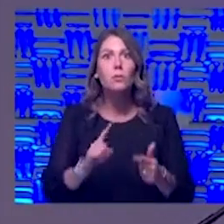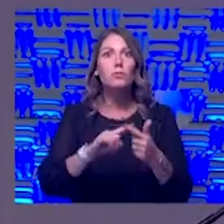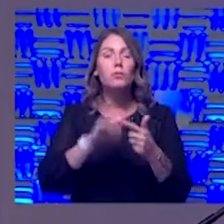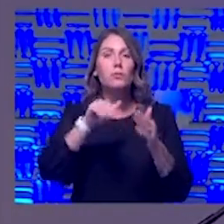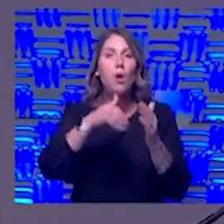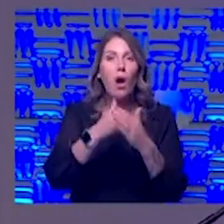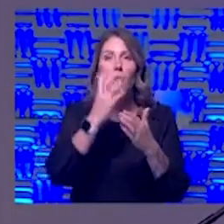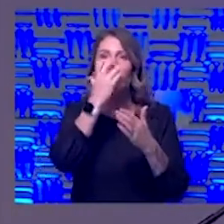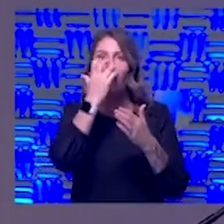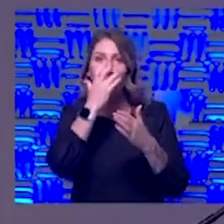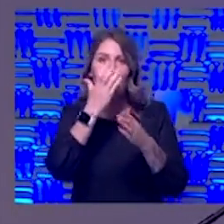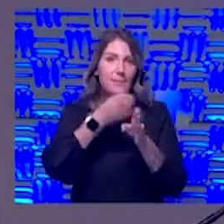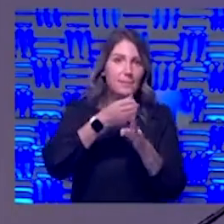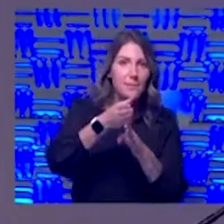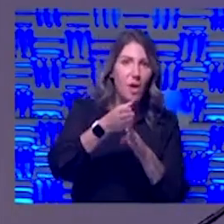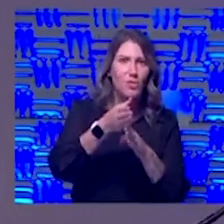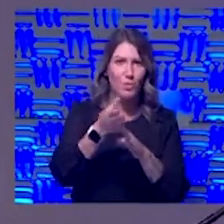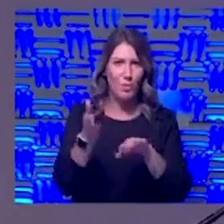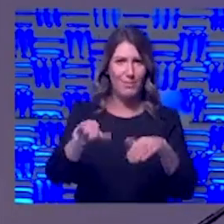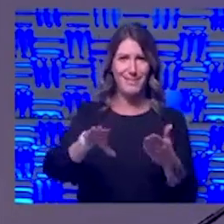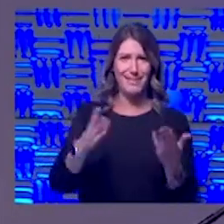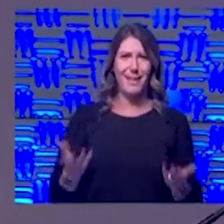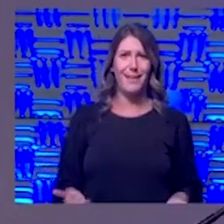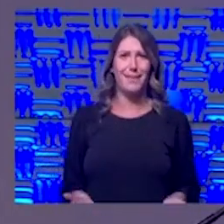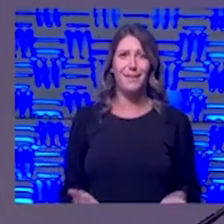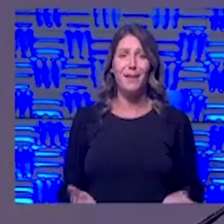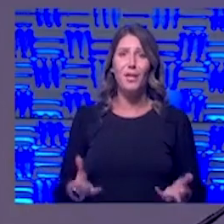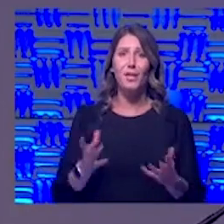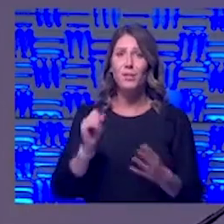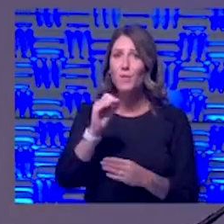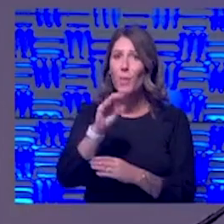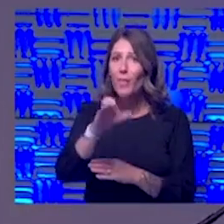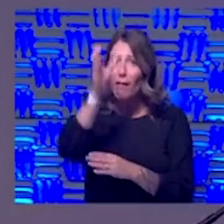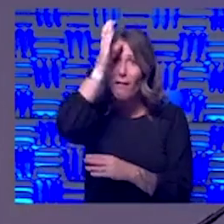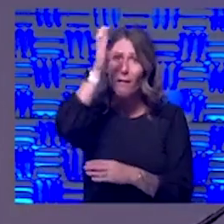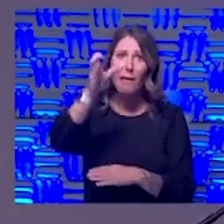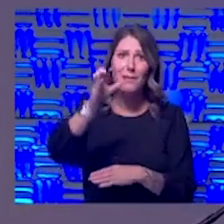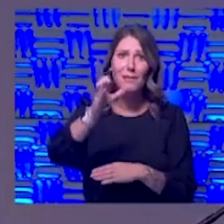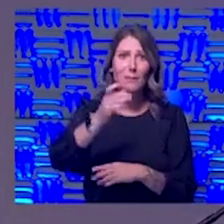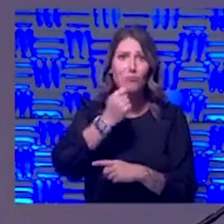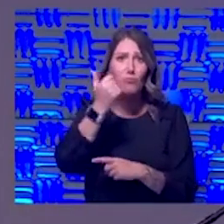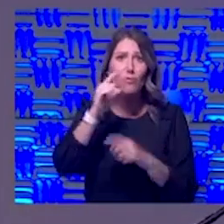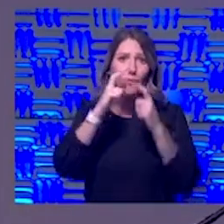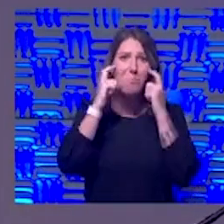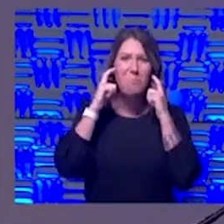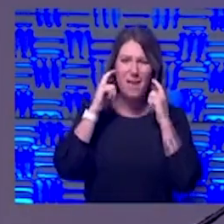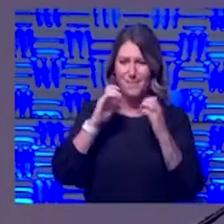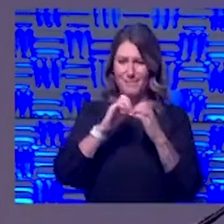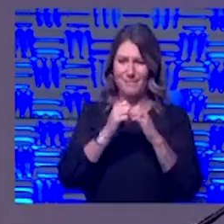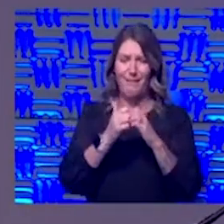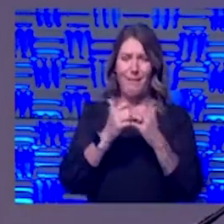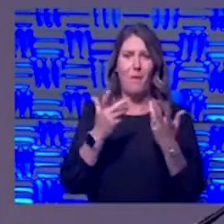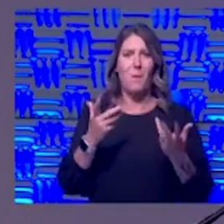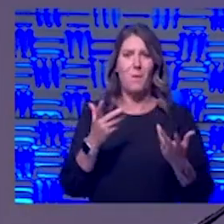here at the hospital would be dead. So this concept that somehow wearing a